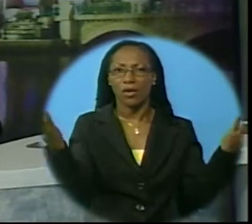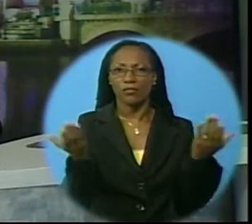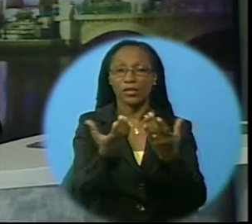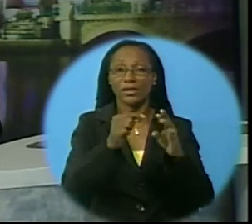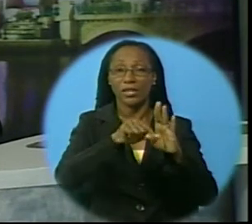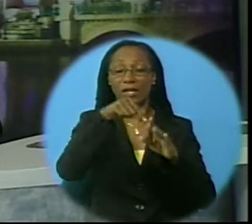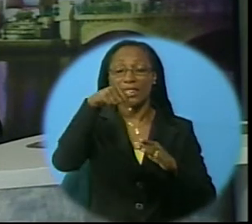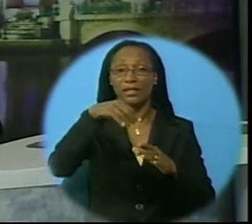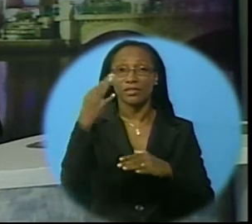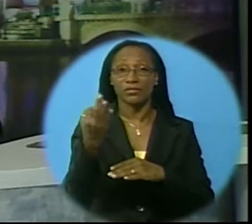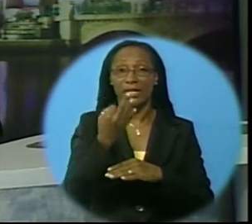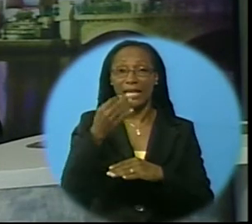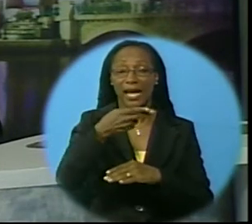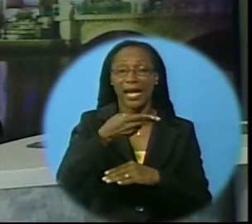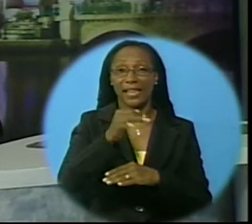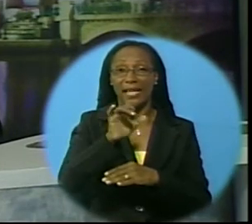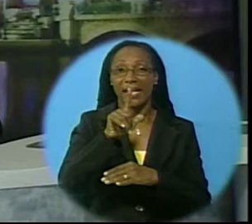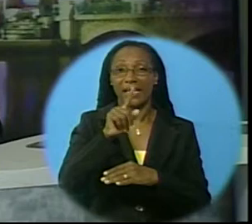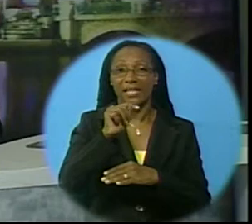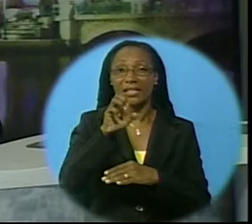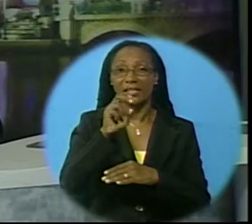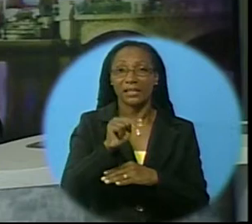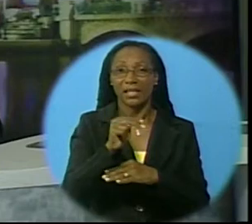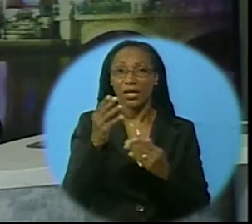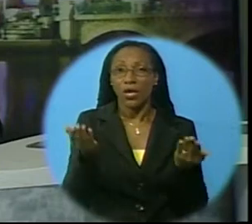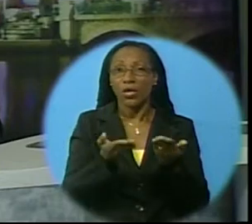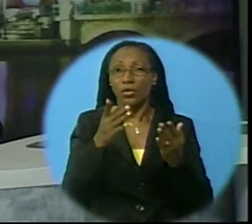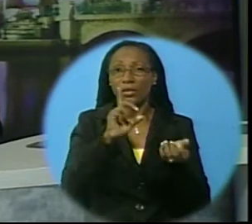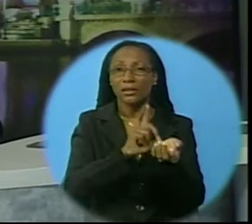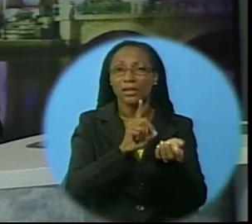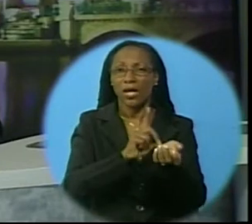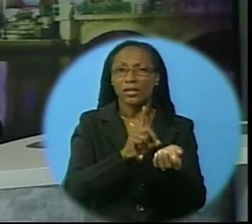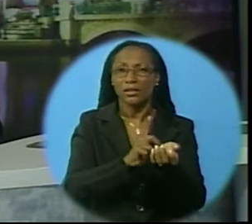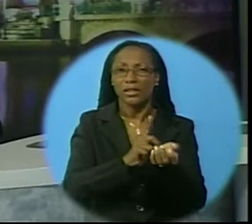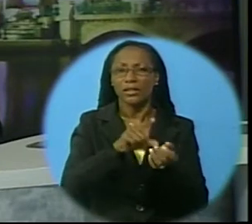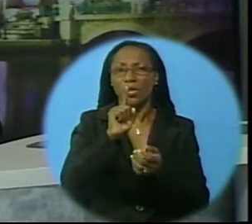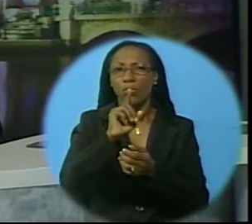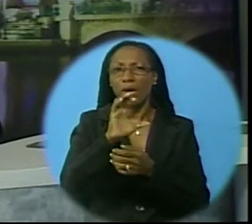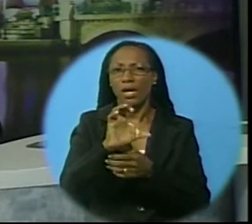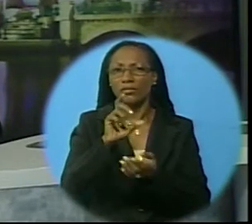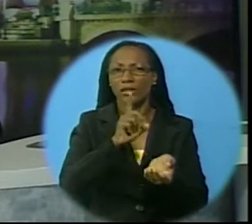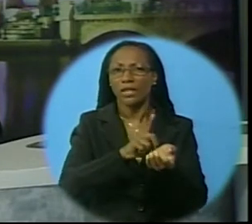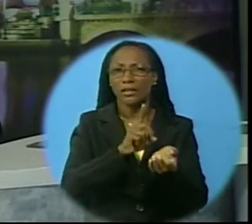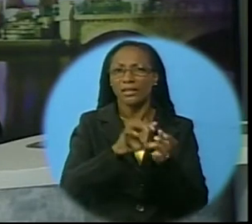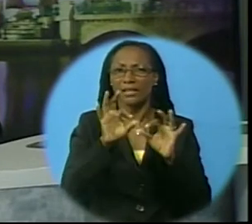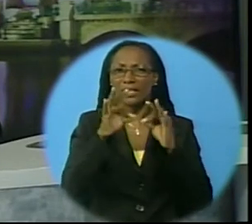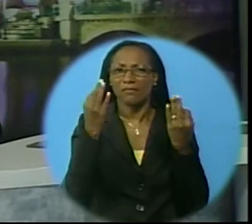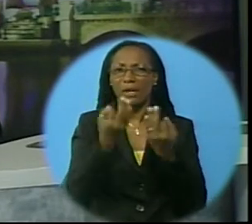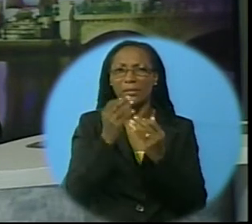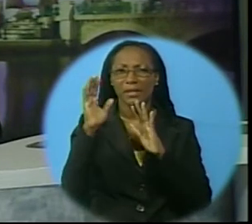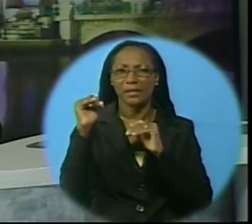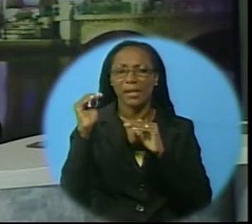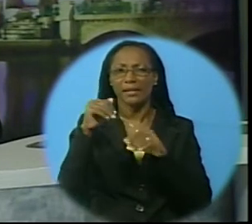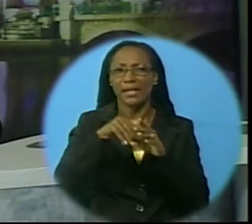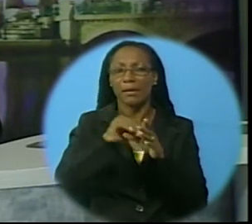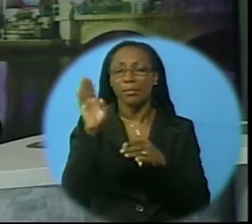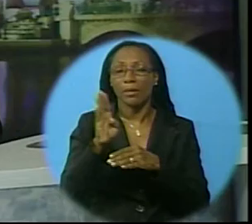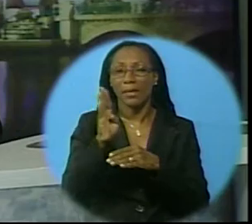says along with several local doctors, close to 100 physicians and their families are expected in Barbados for the